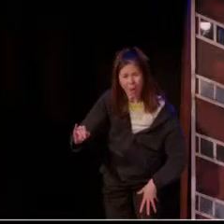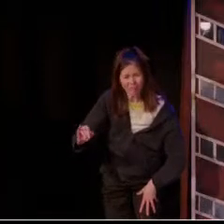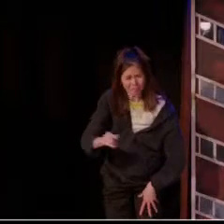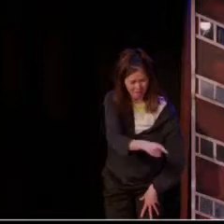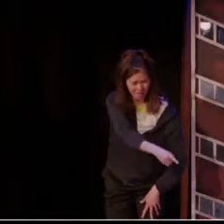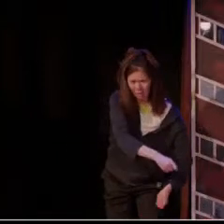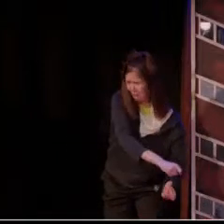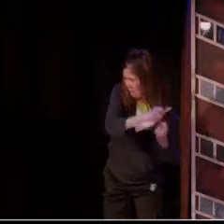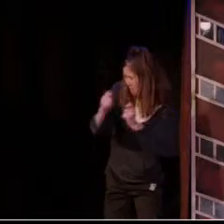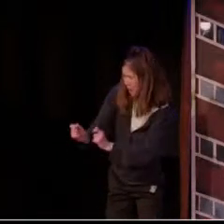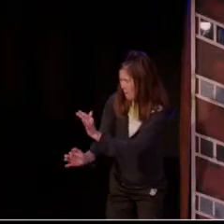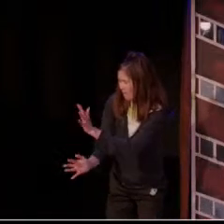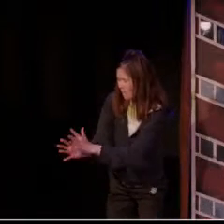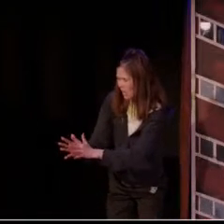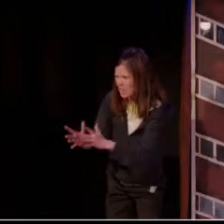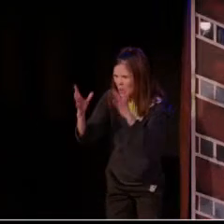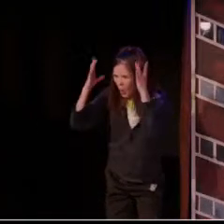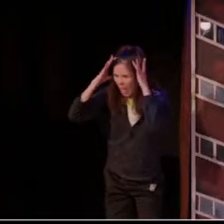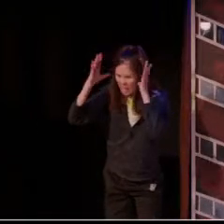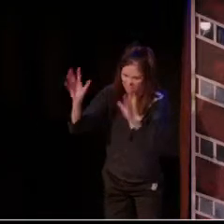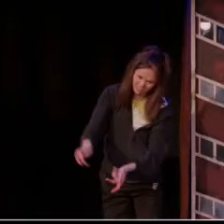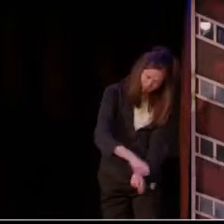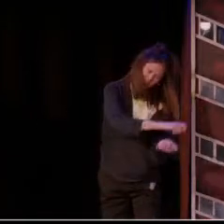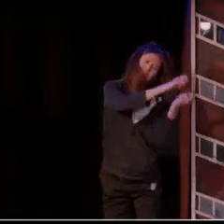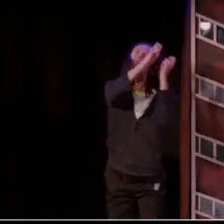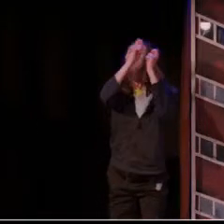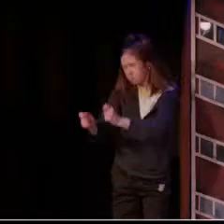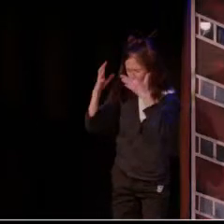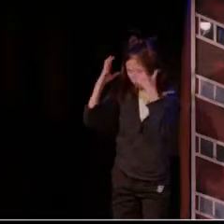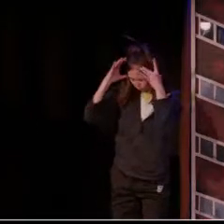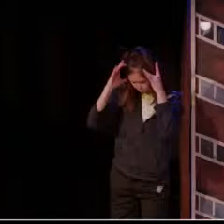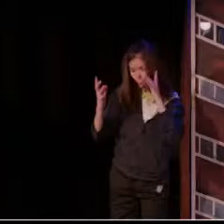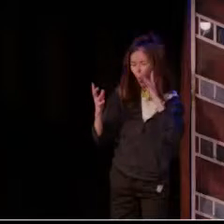will surely end in catastrophe.